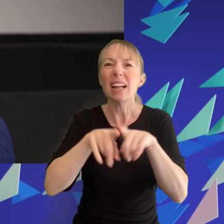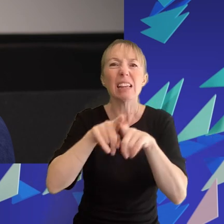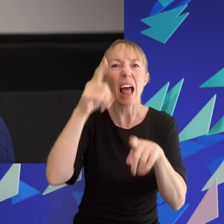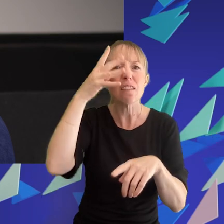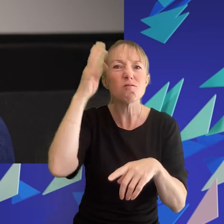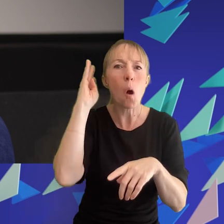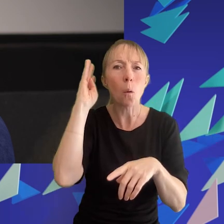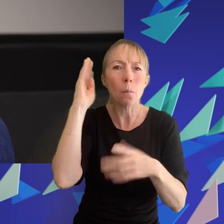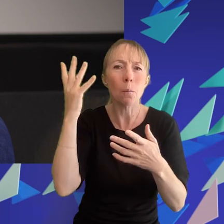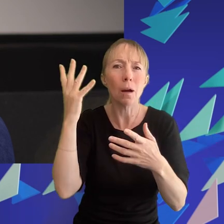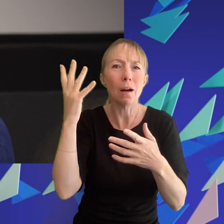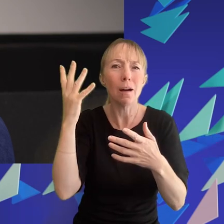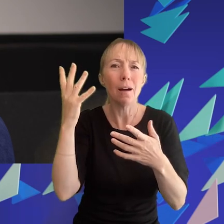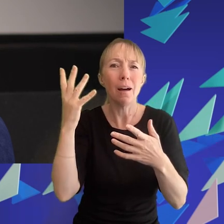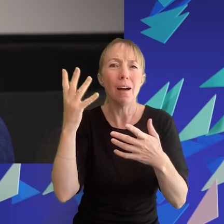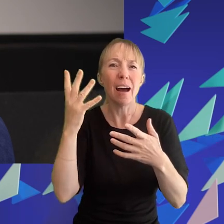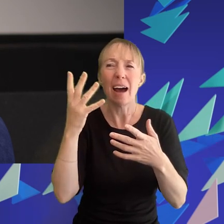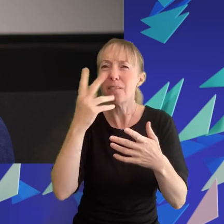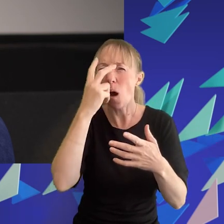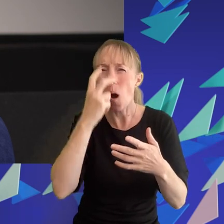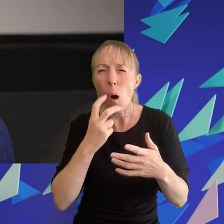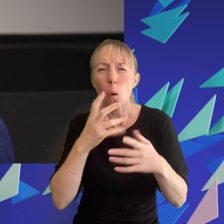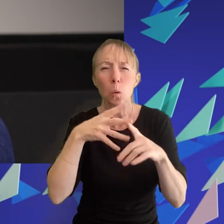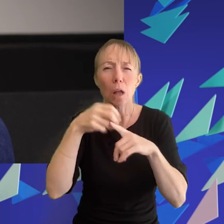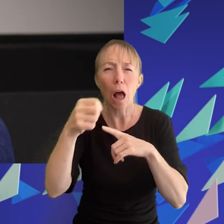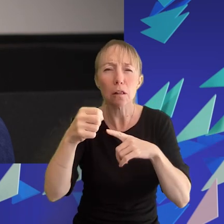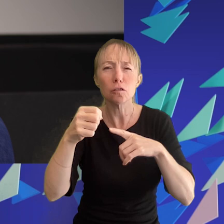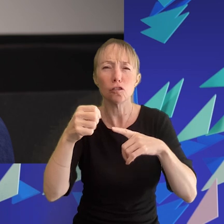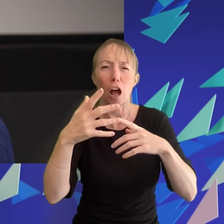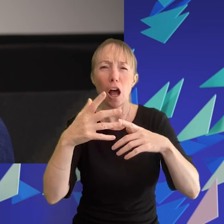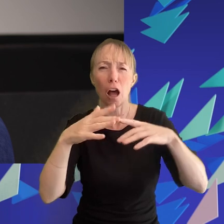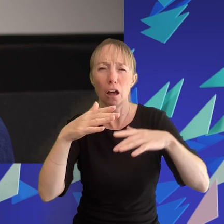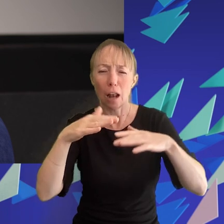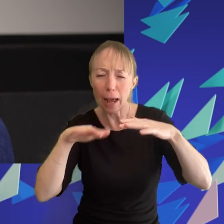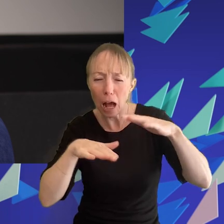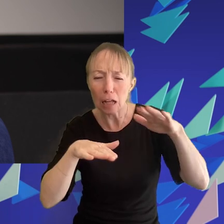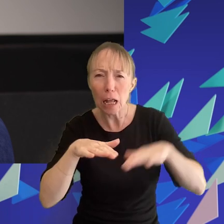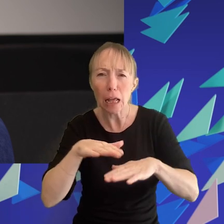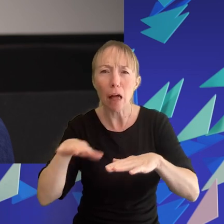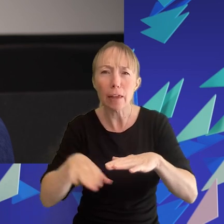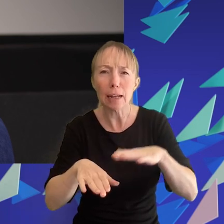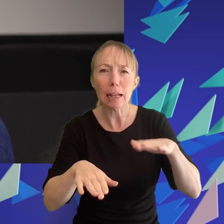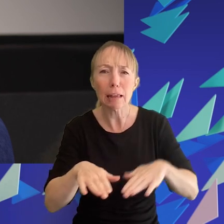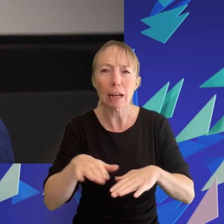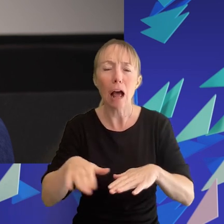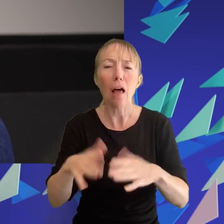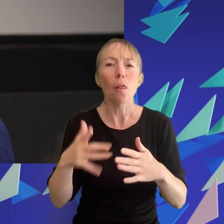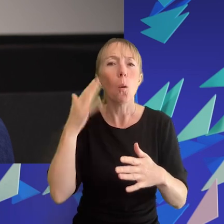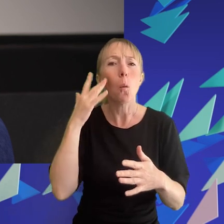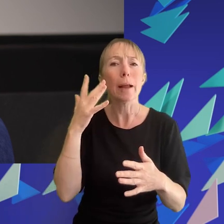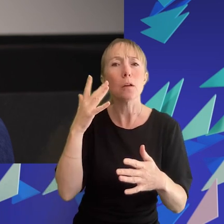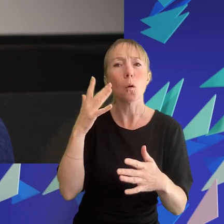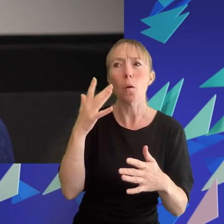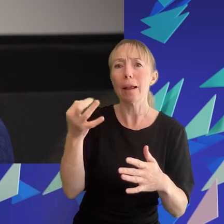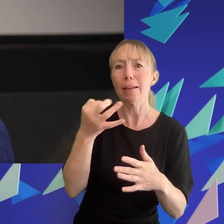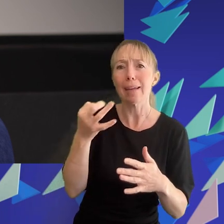No, you have these ancient cultures buried one to the other. So if you are in downtown, you can see the